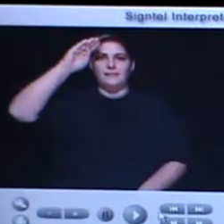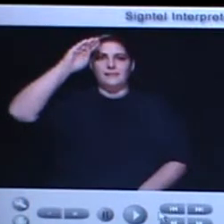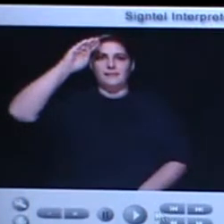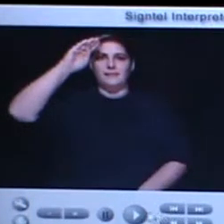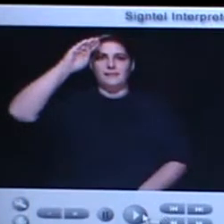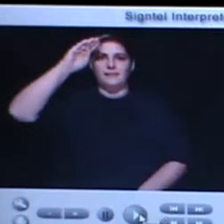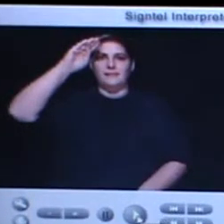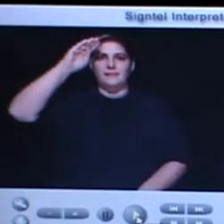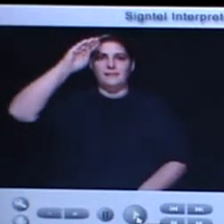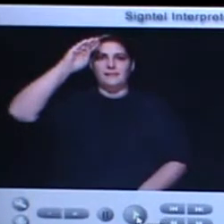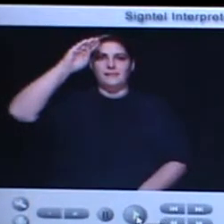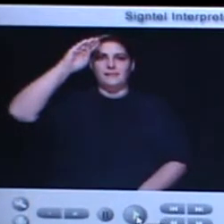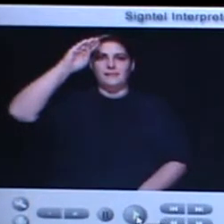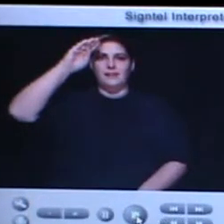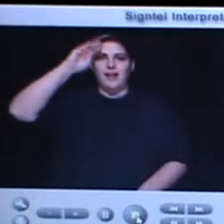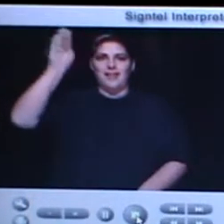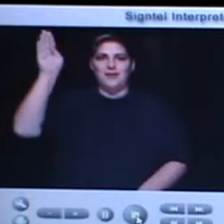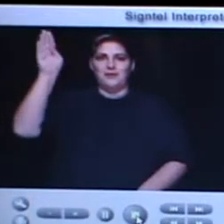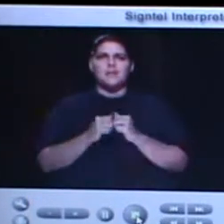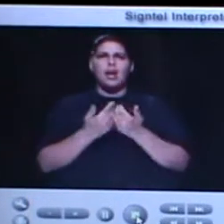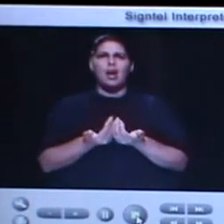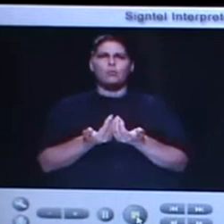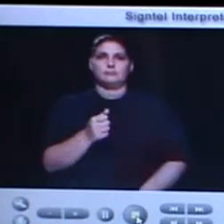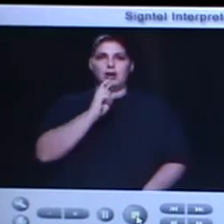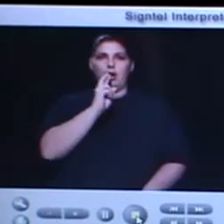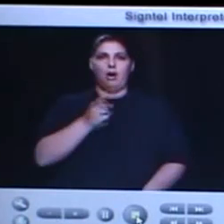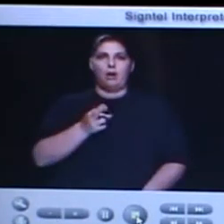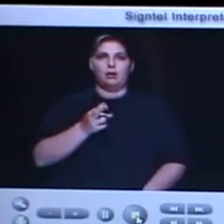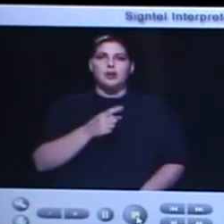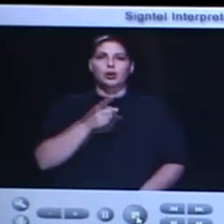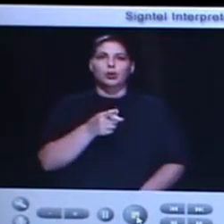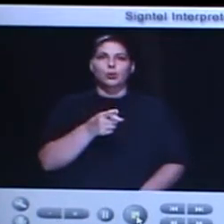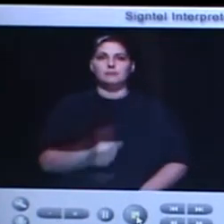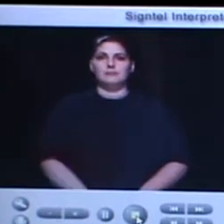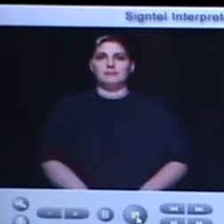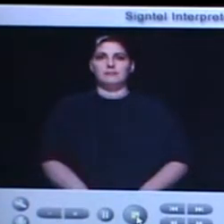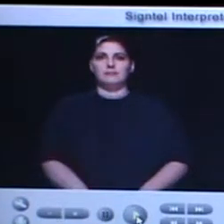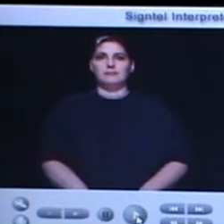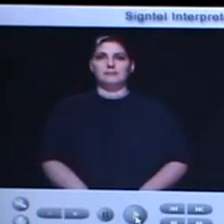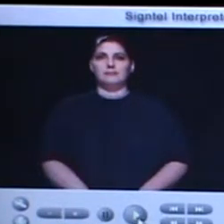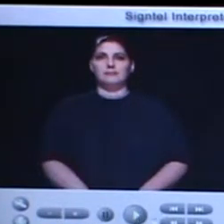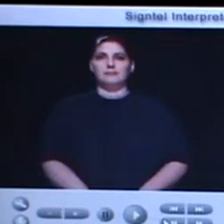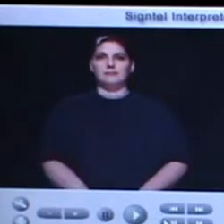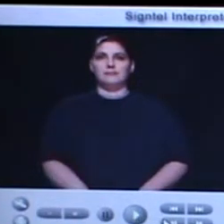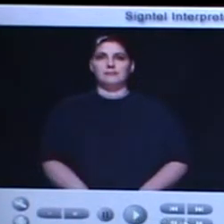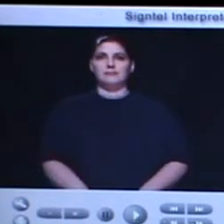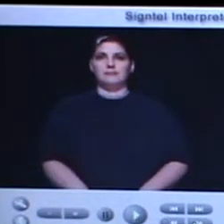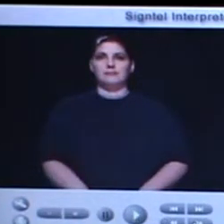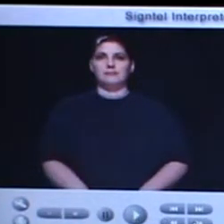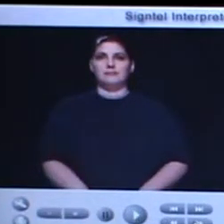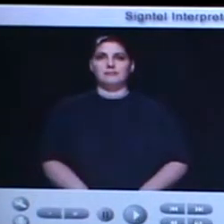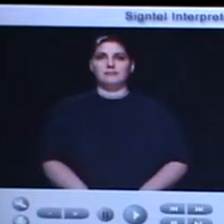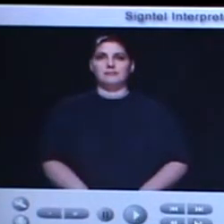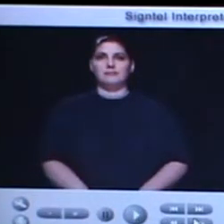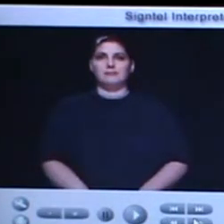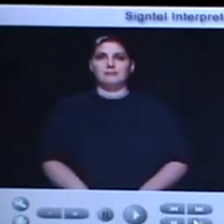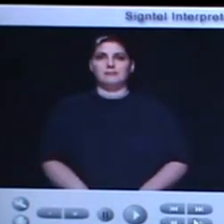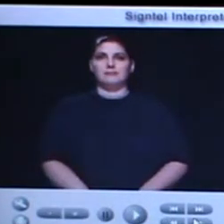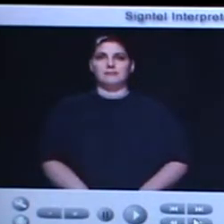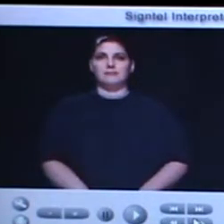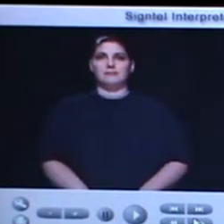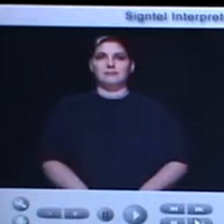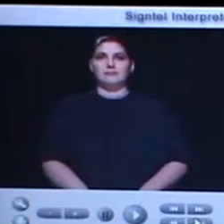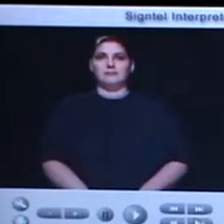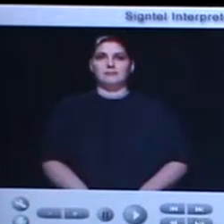green, ready to be signed. Plate. Hello, how are you? Or I can go and somewhere in